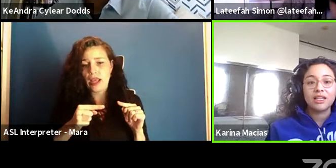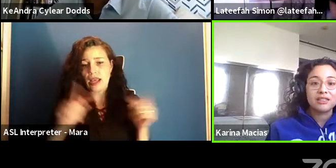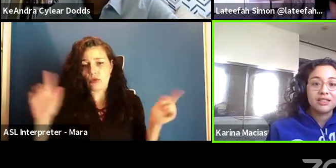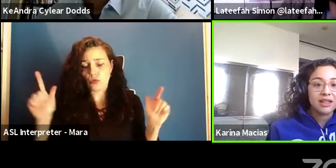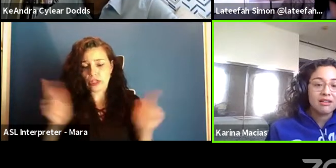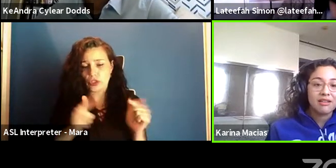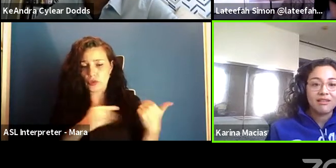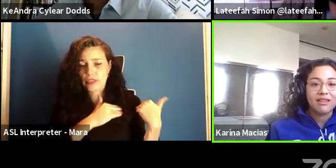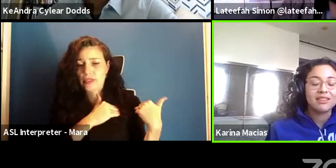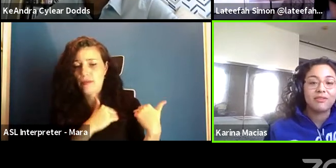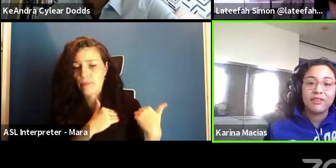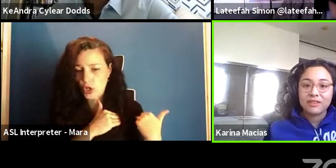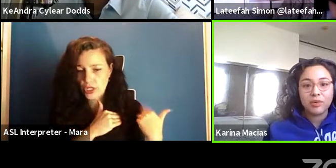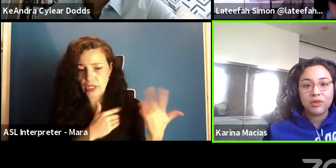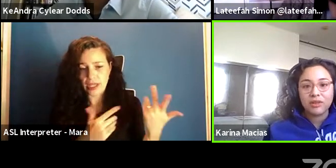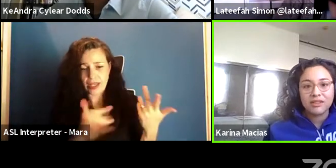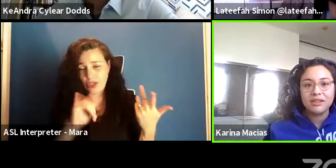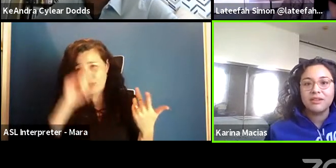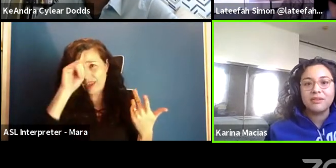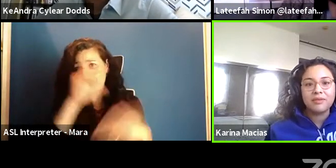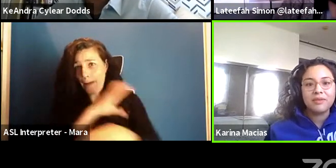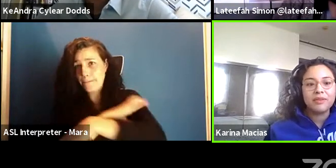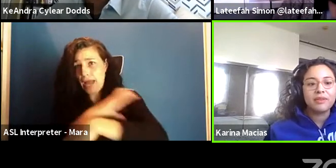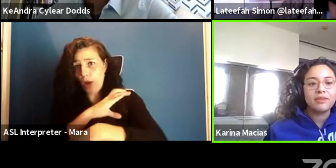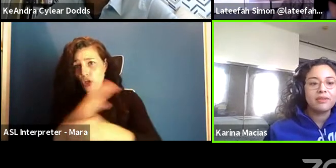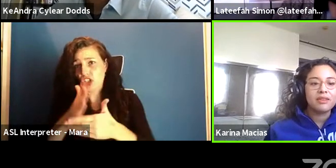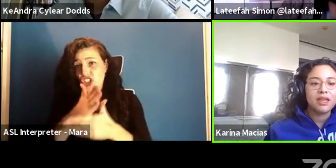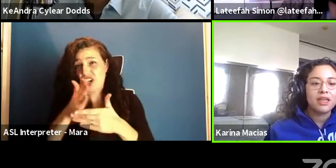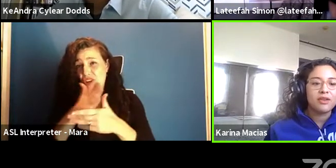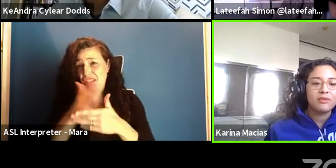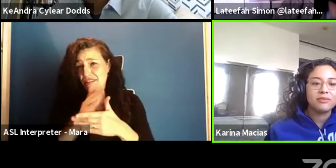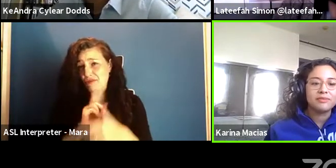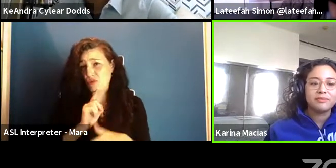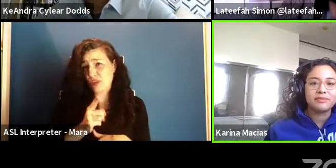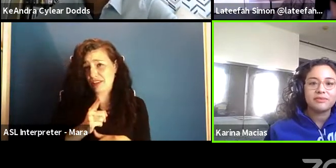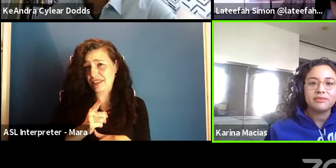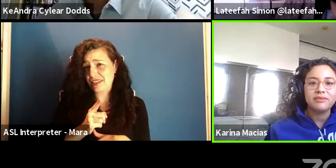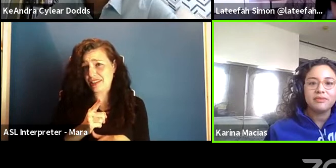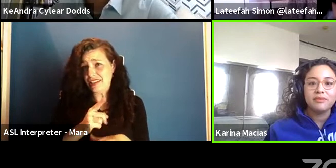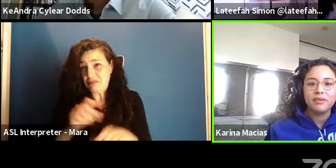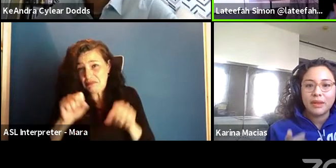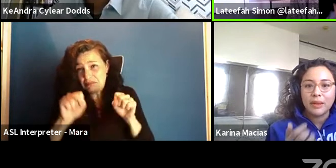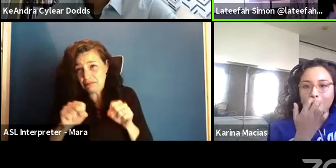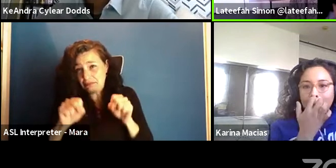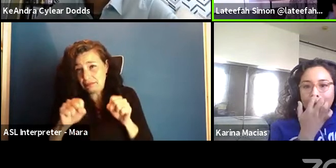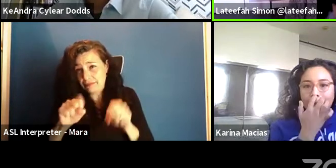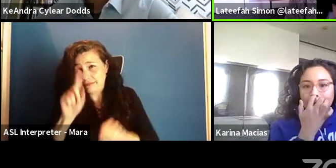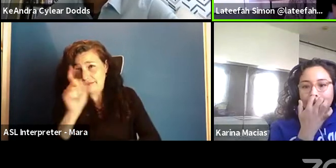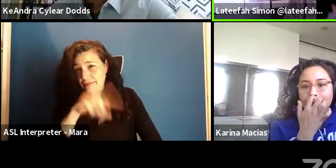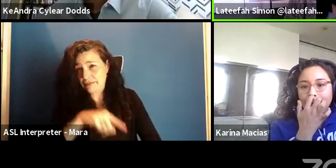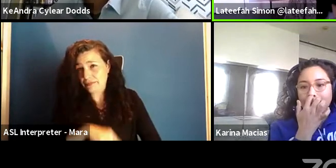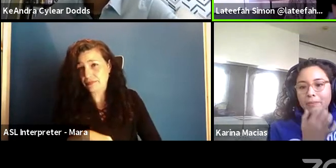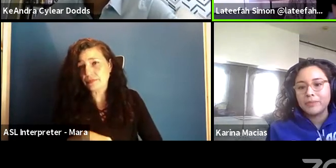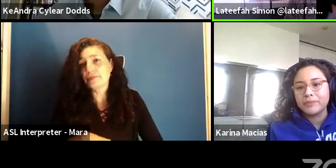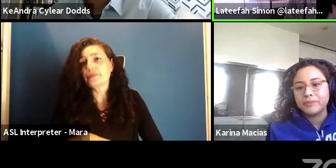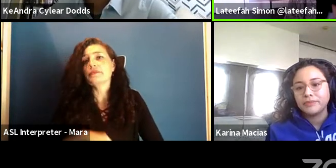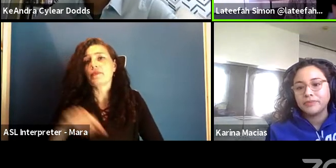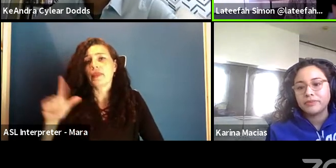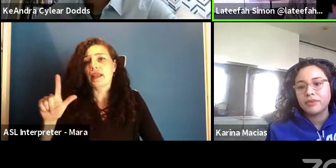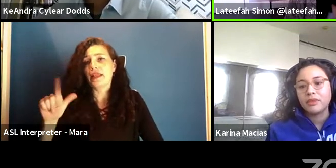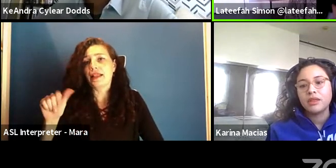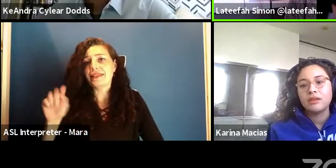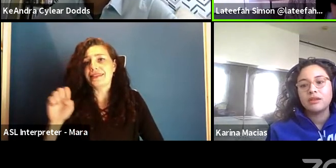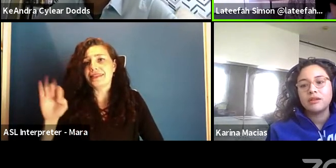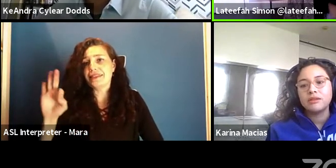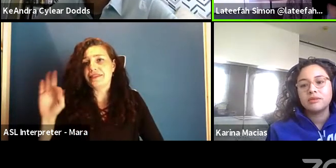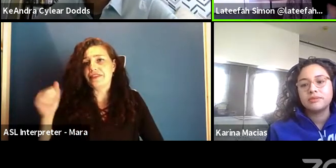sharing realistic? Is it feasible? Thank you. I mean, I'll jump in, and I don't have an